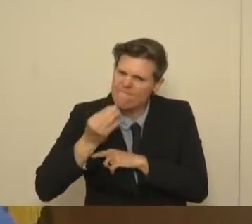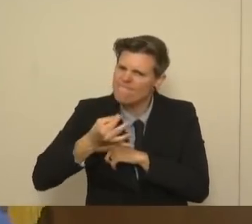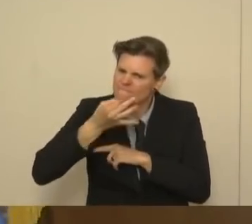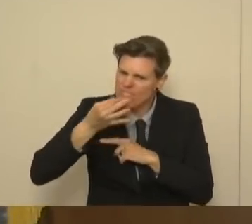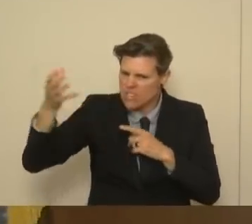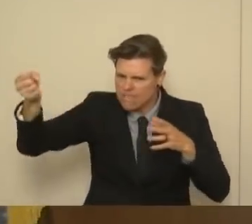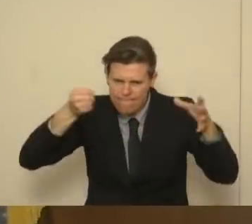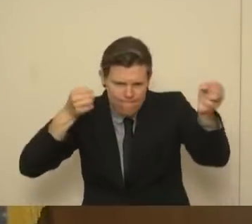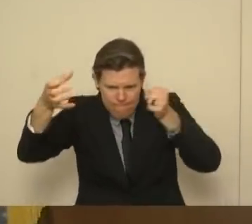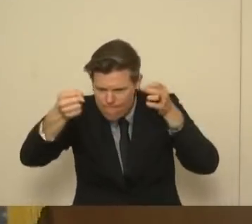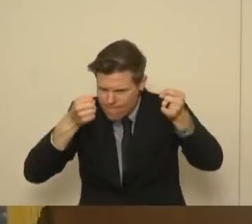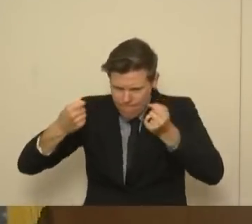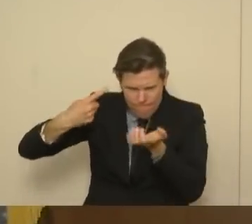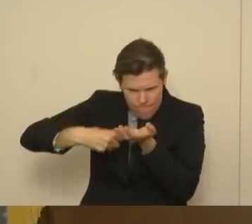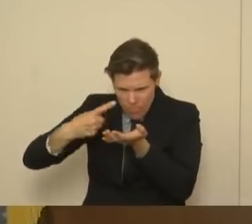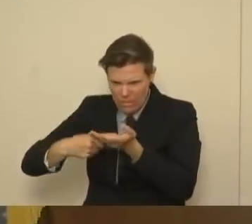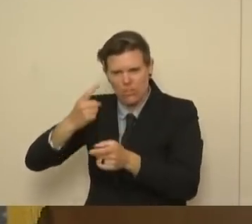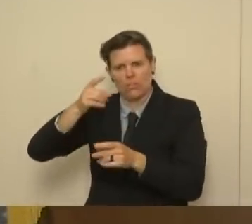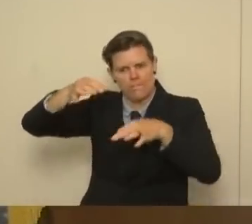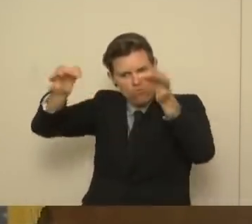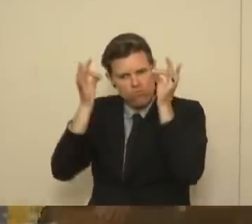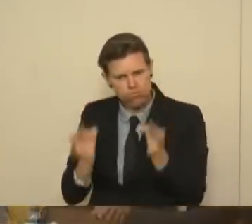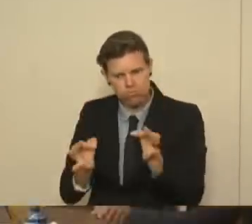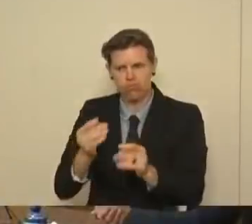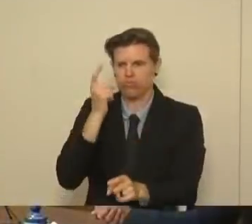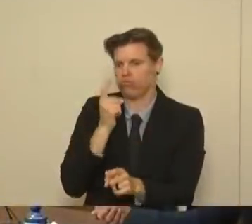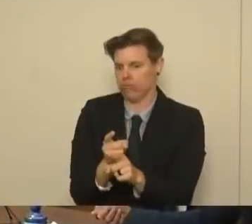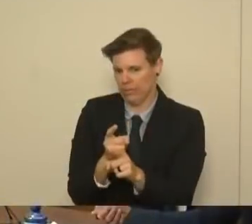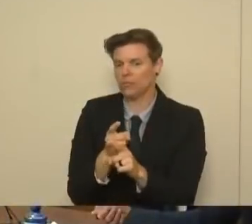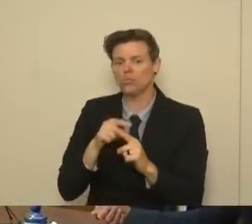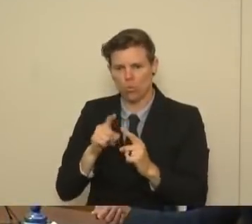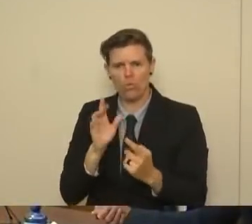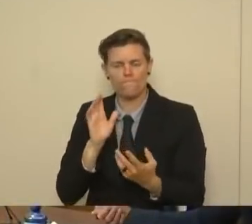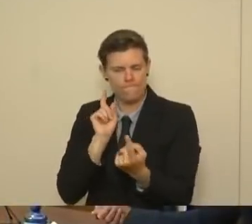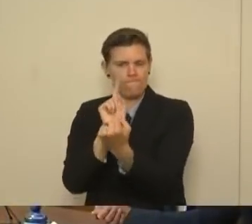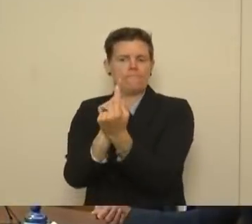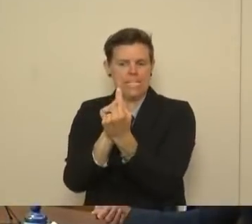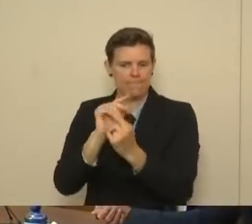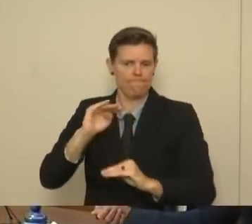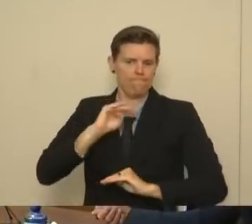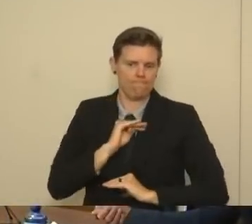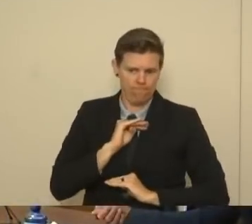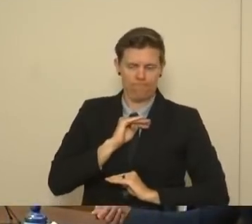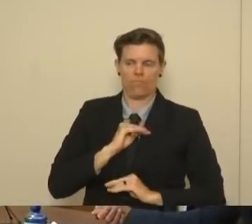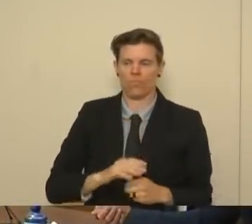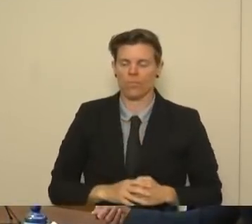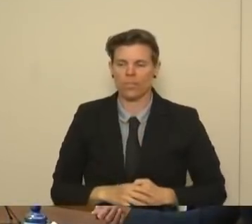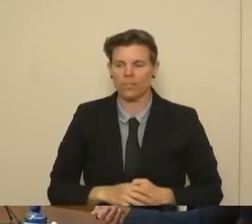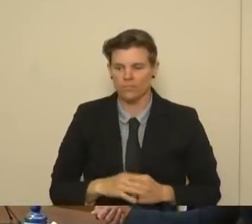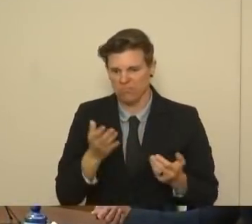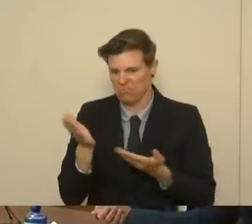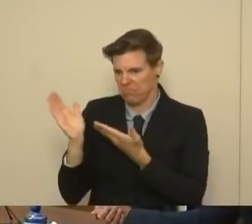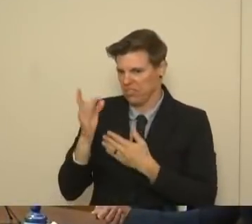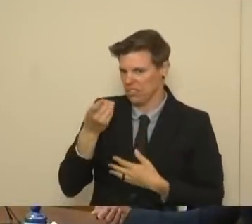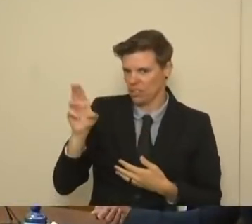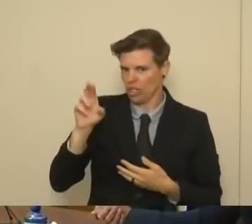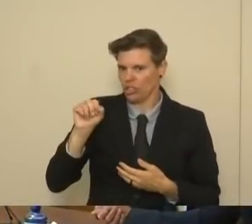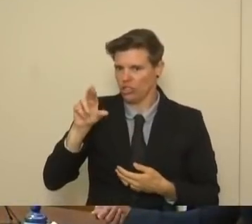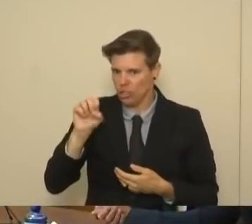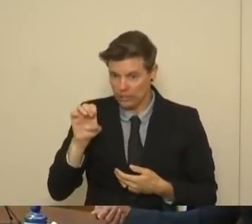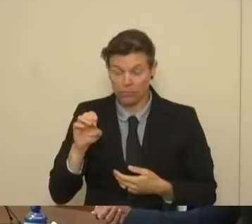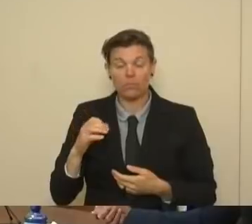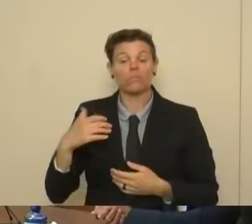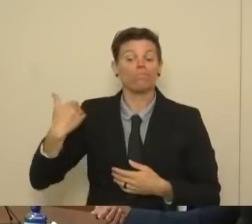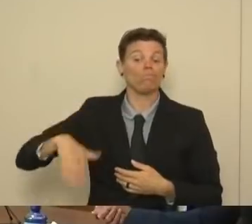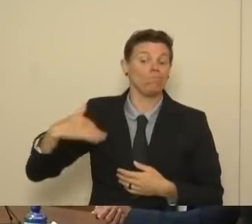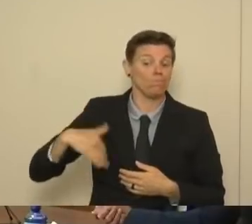health responses once a vaccine is available. Dr. Grace. Thanks, Governor. Thanks for that question. This is a really important